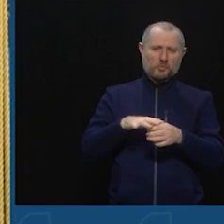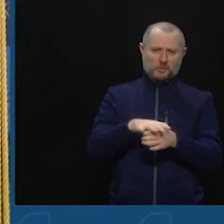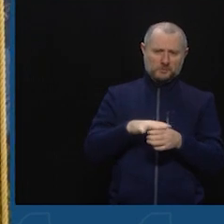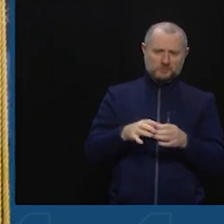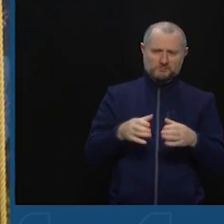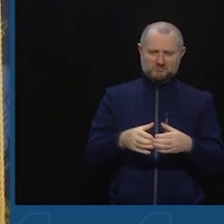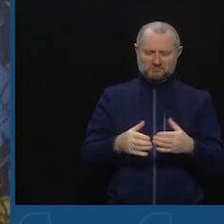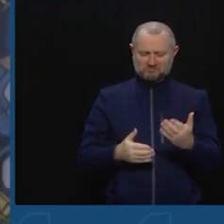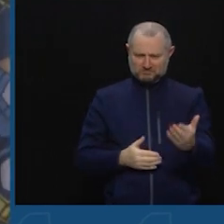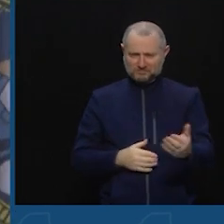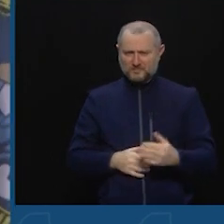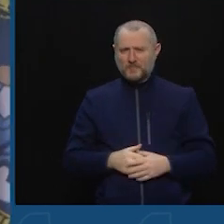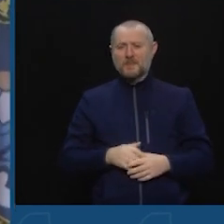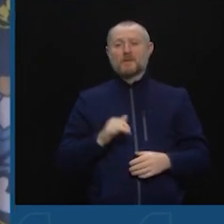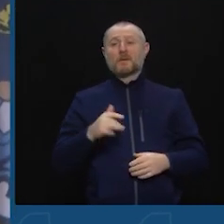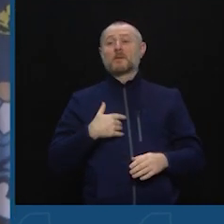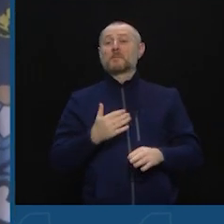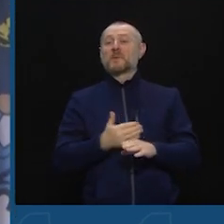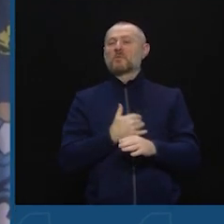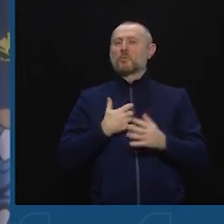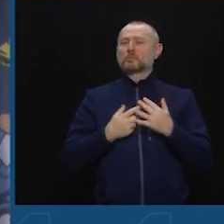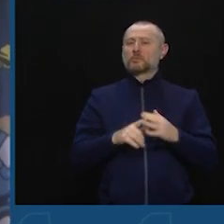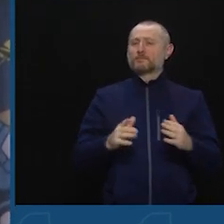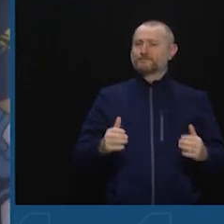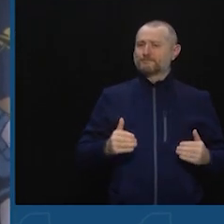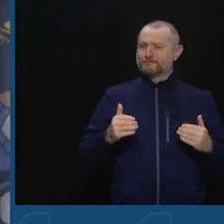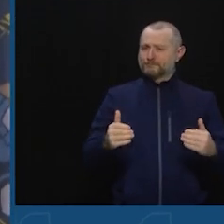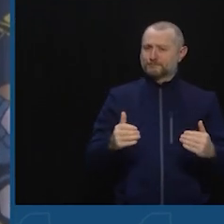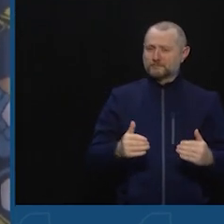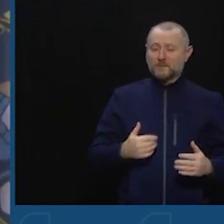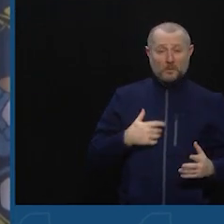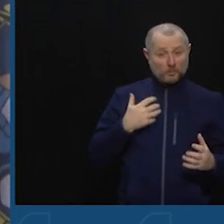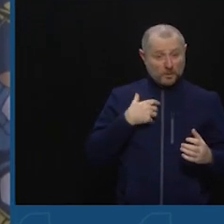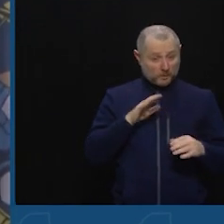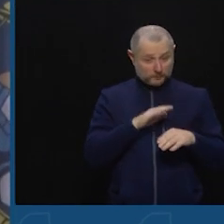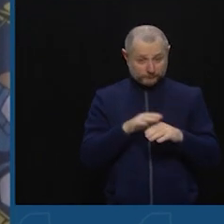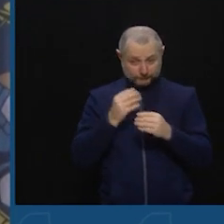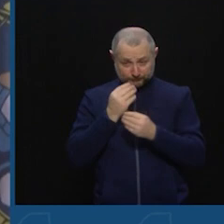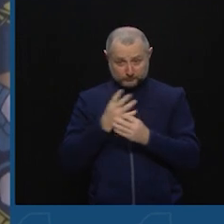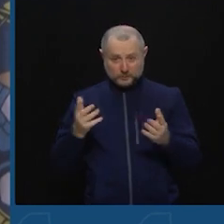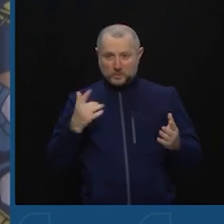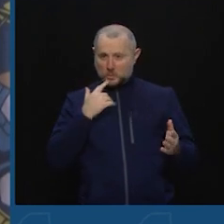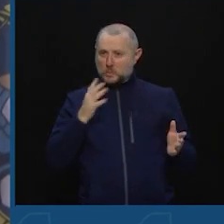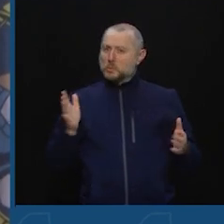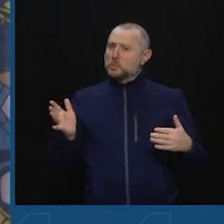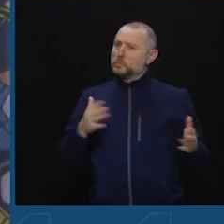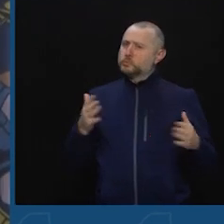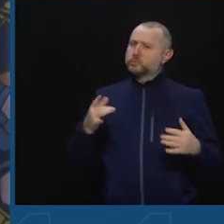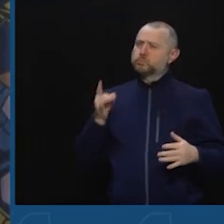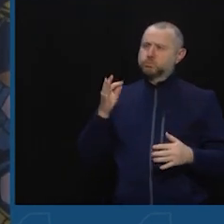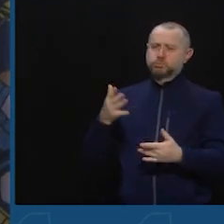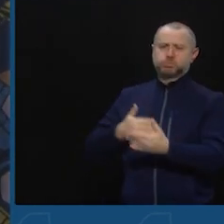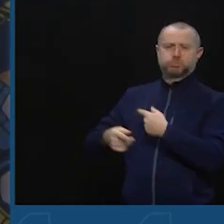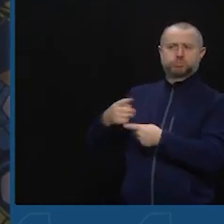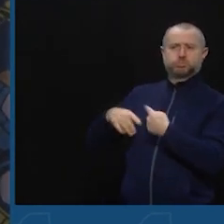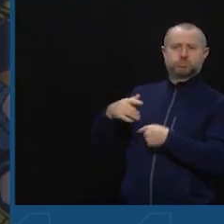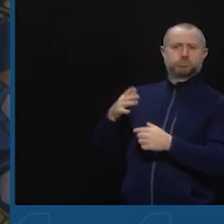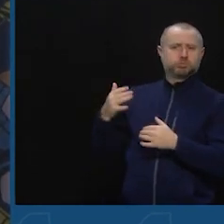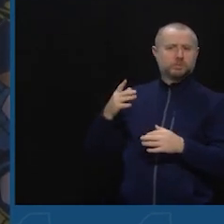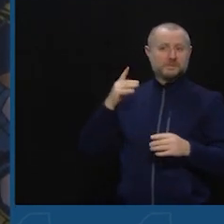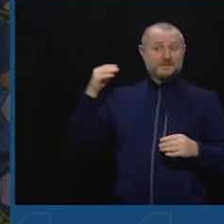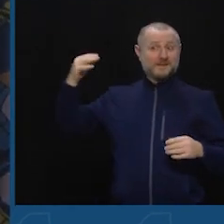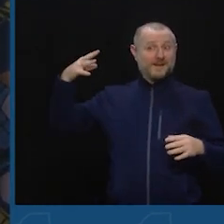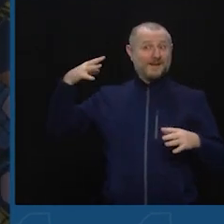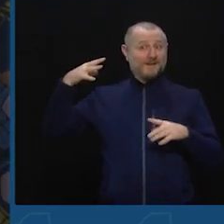So before I get started, I have to give you a little storm update. Despite what you see right now, I am from a